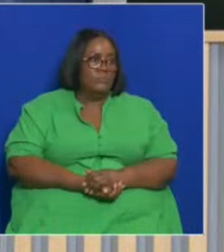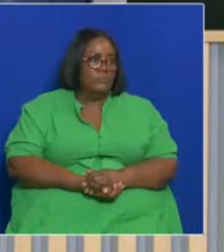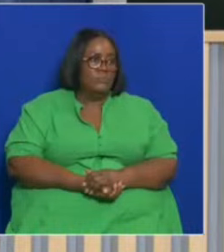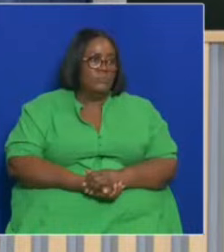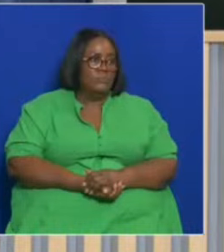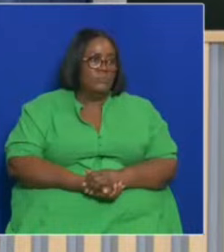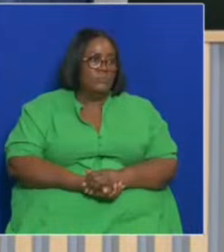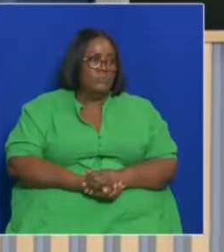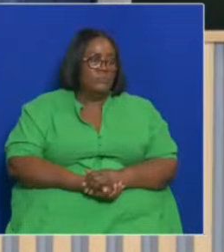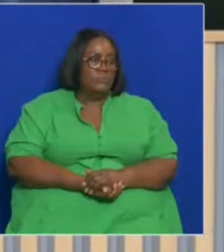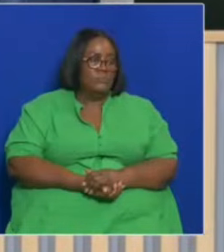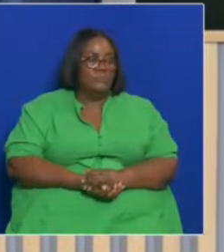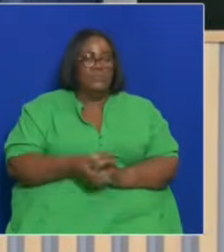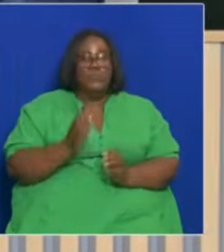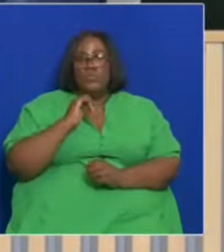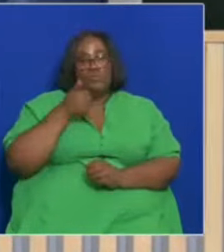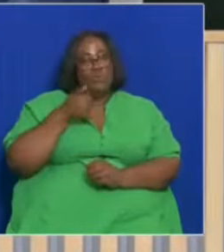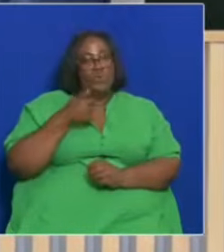tomorrow.